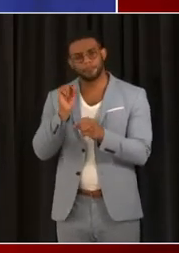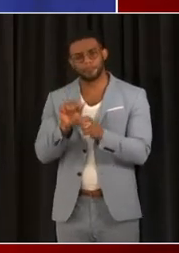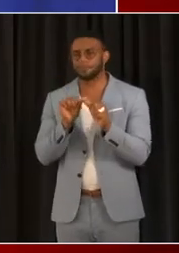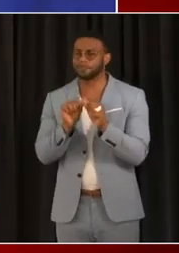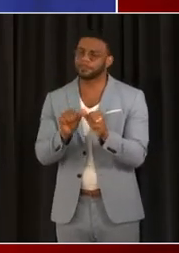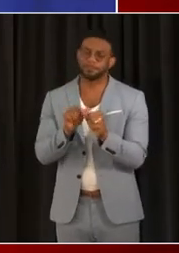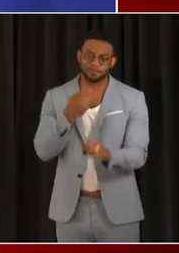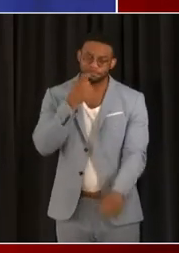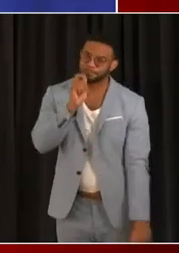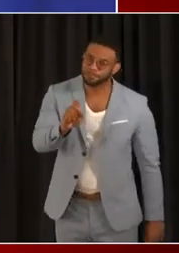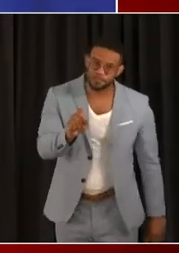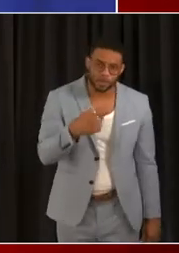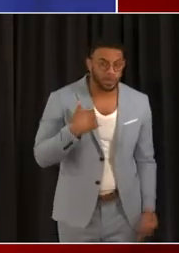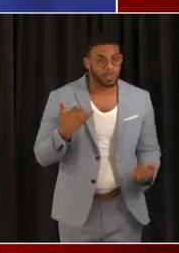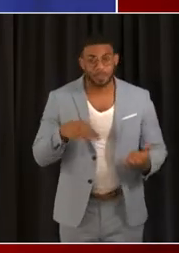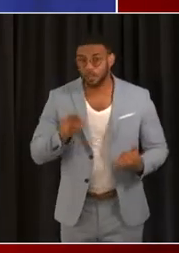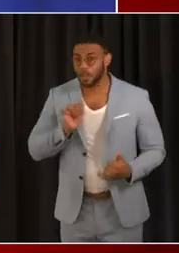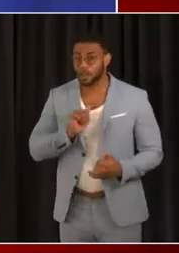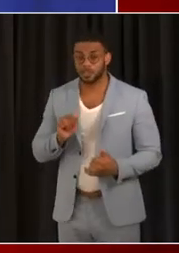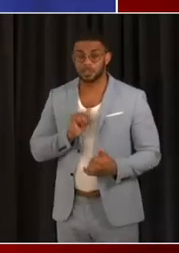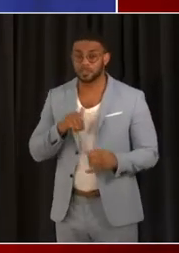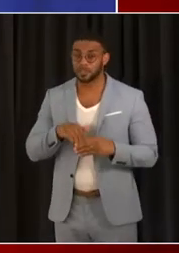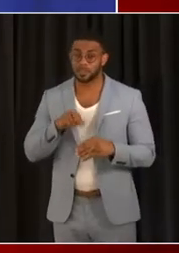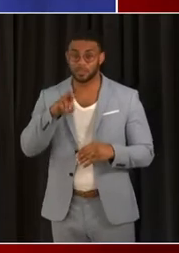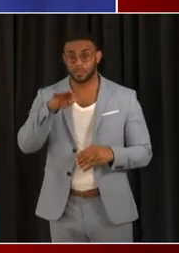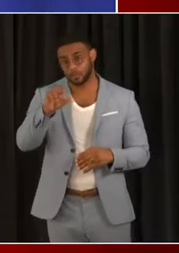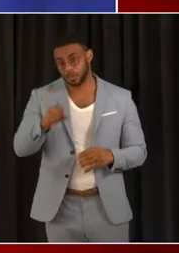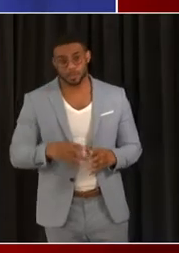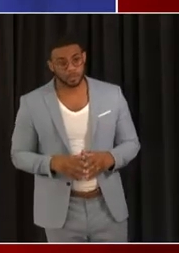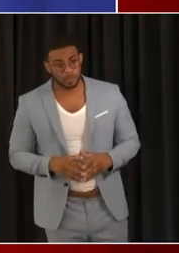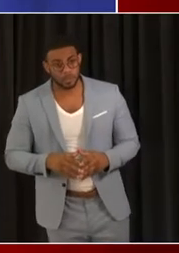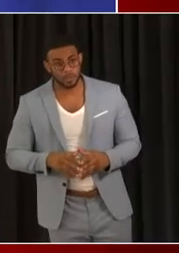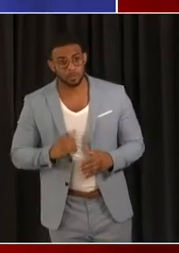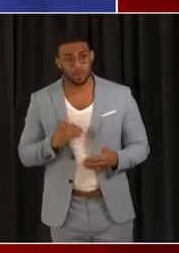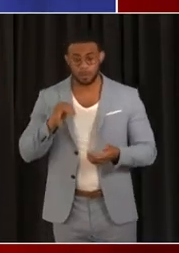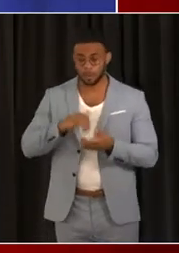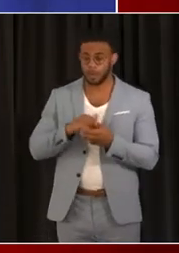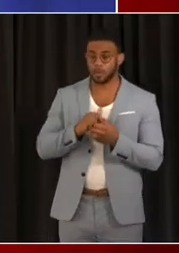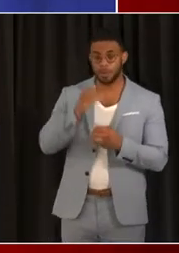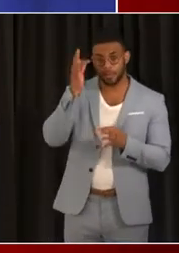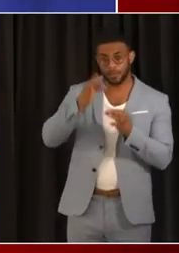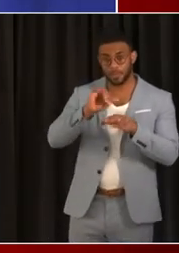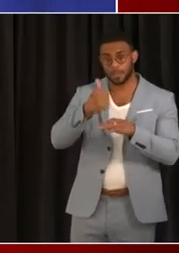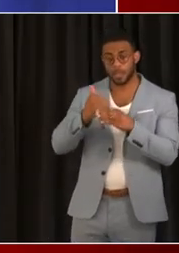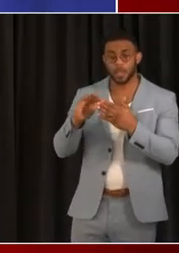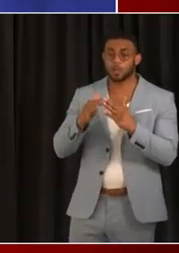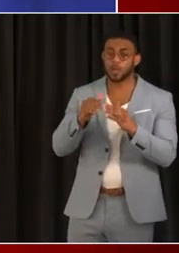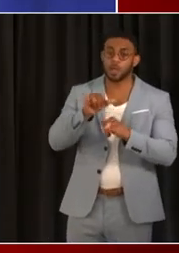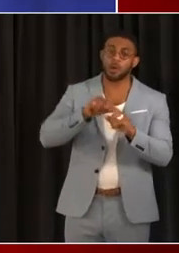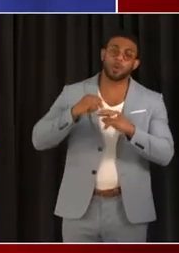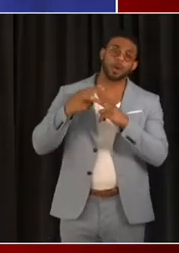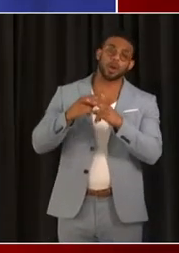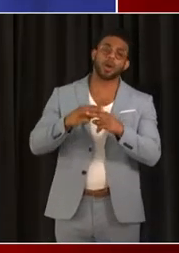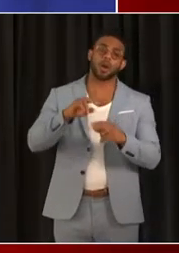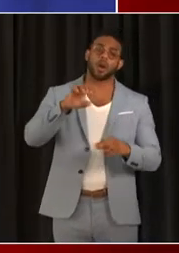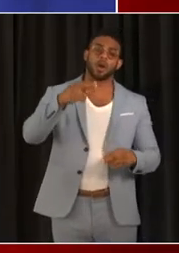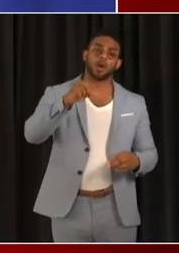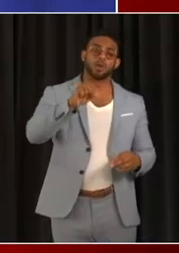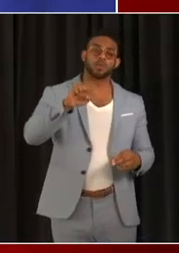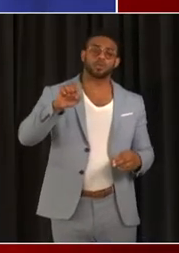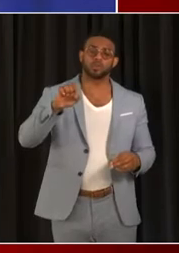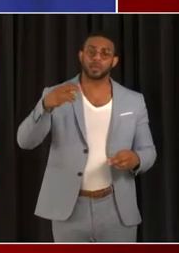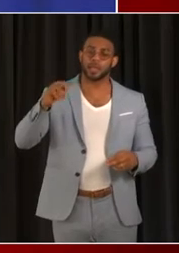work continues. We still find ourselves in this crisis. We're partnering with the faith-based community around what we call Choose